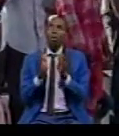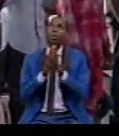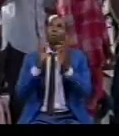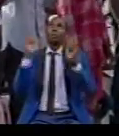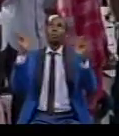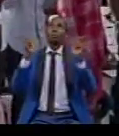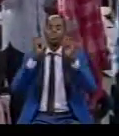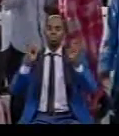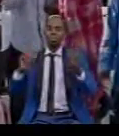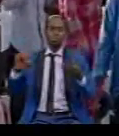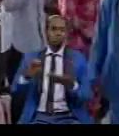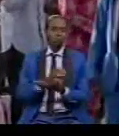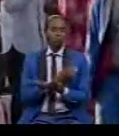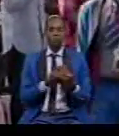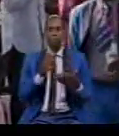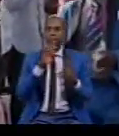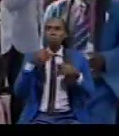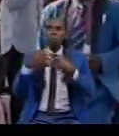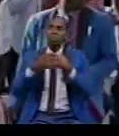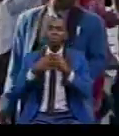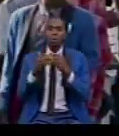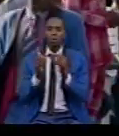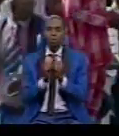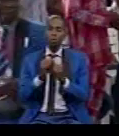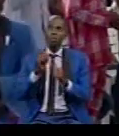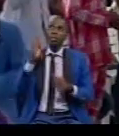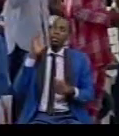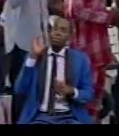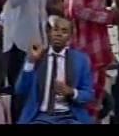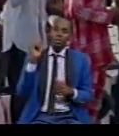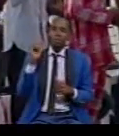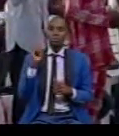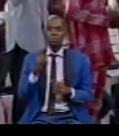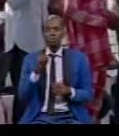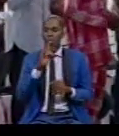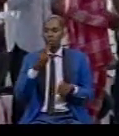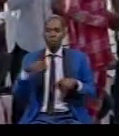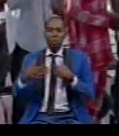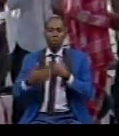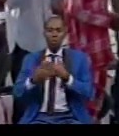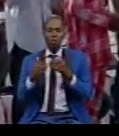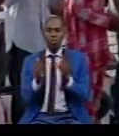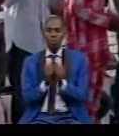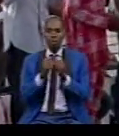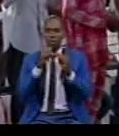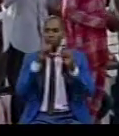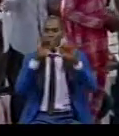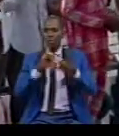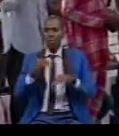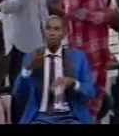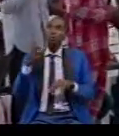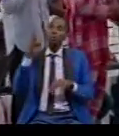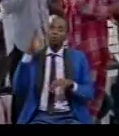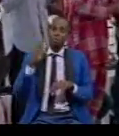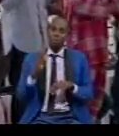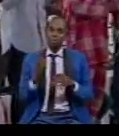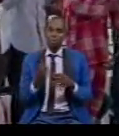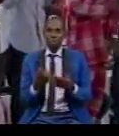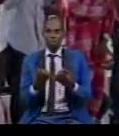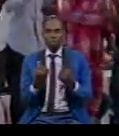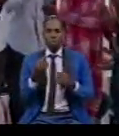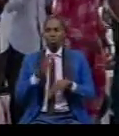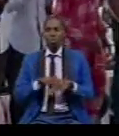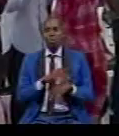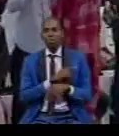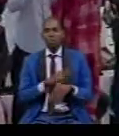Savior back with testimony is able to make you overcome God, temptation. Call upon God. Is hearing is